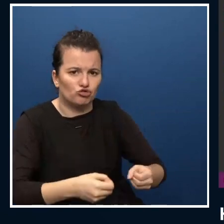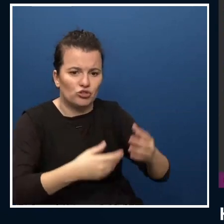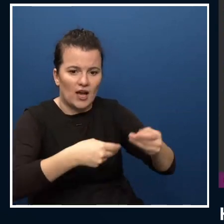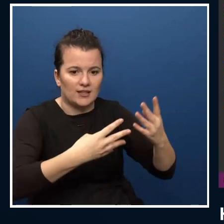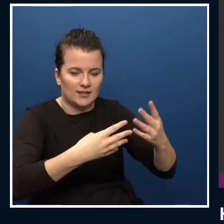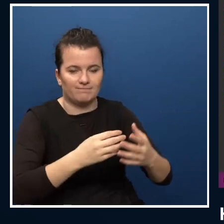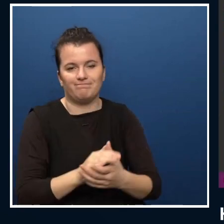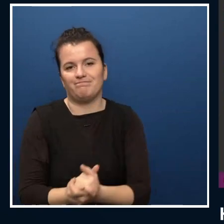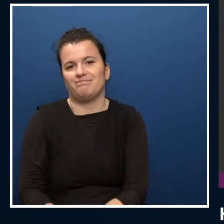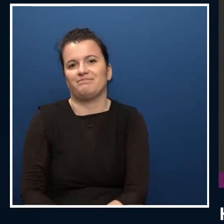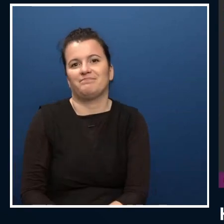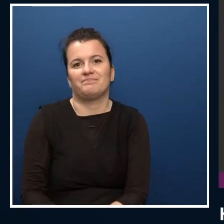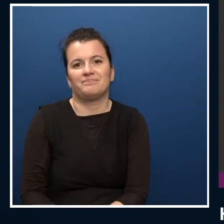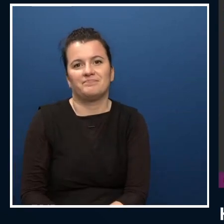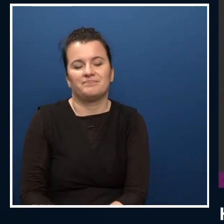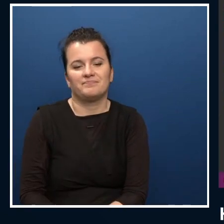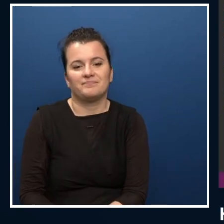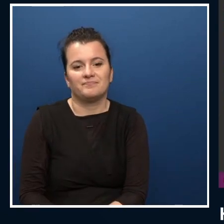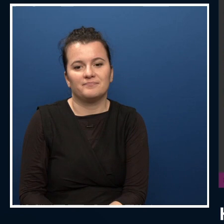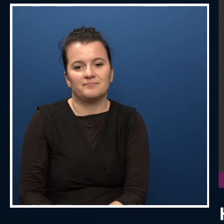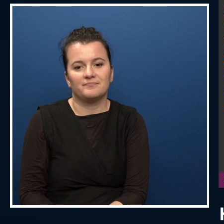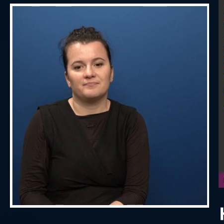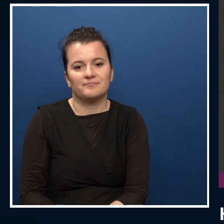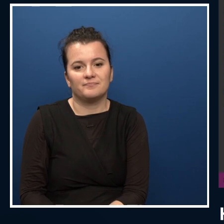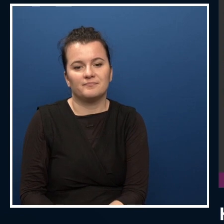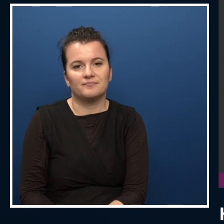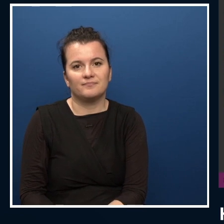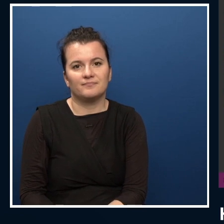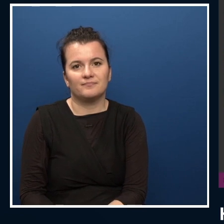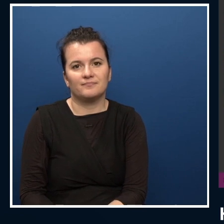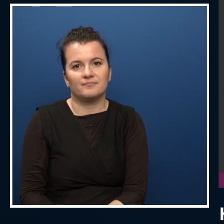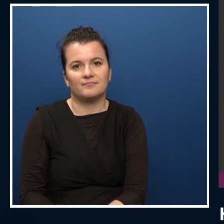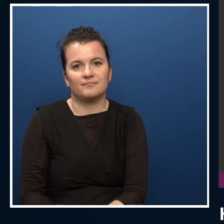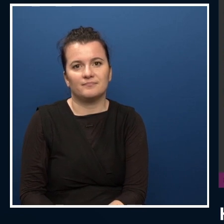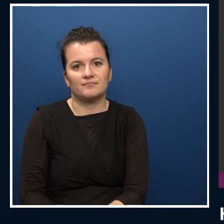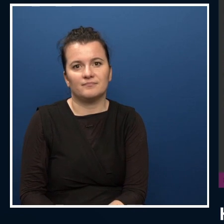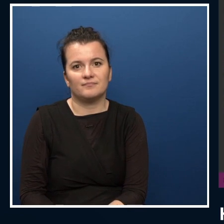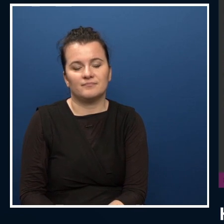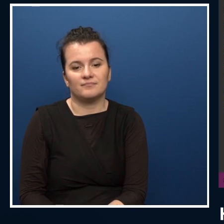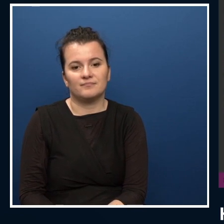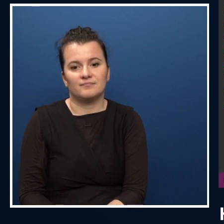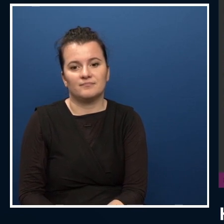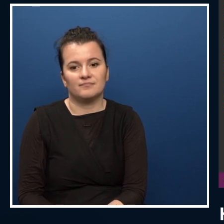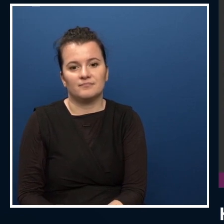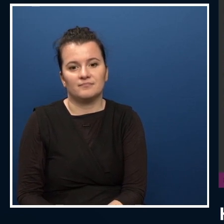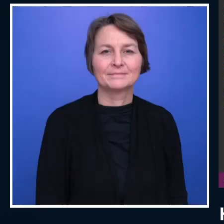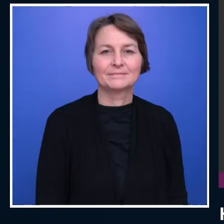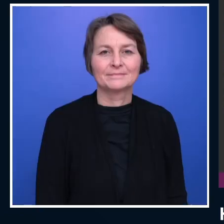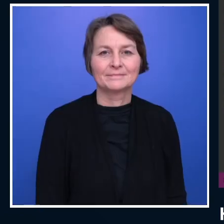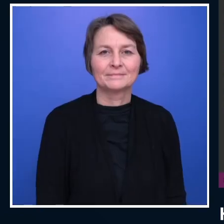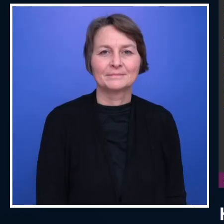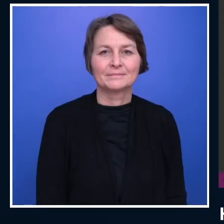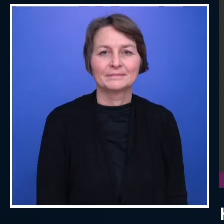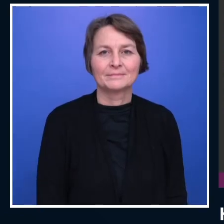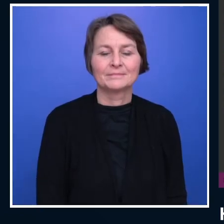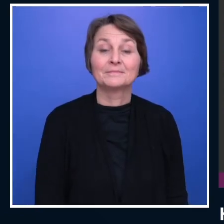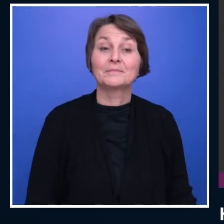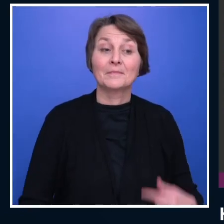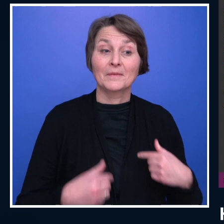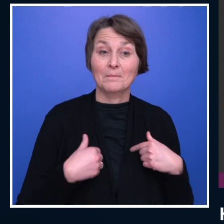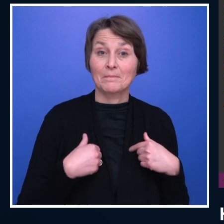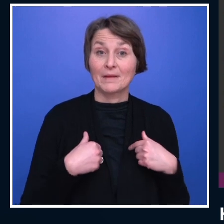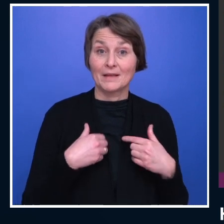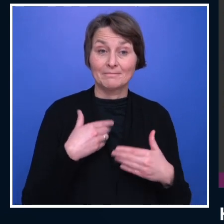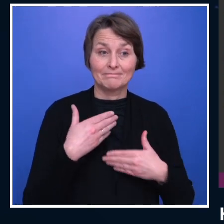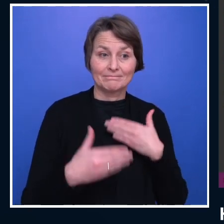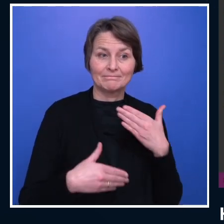information. While I was doing this, it wasn't just moving the Hanselman family of things, but I've also